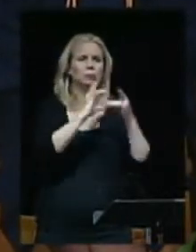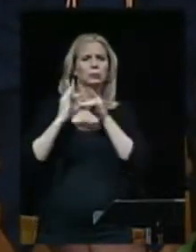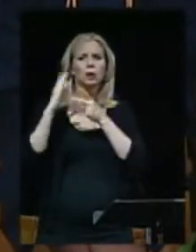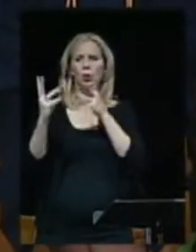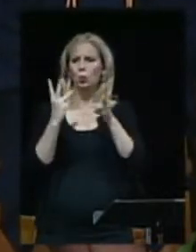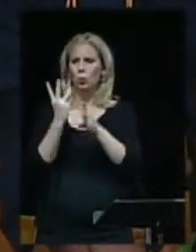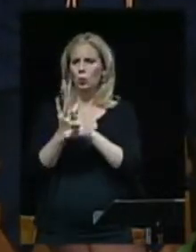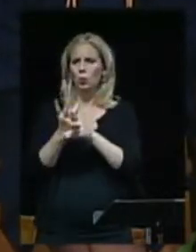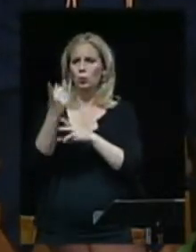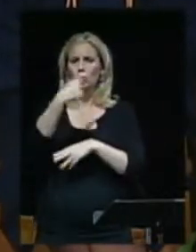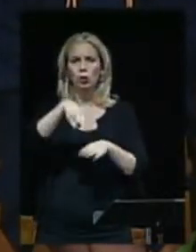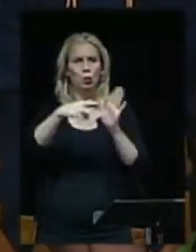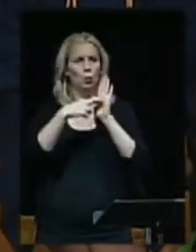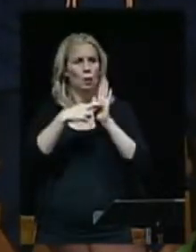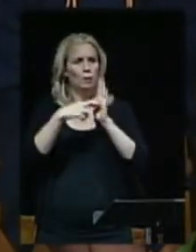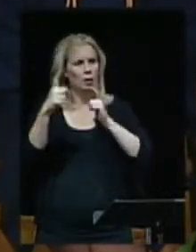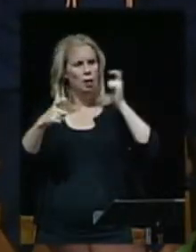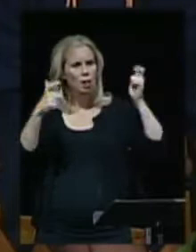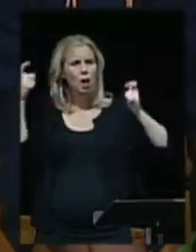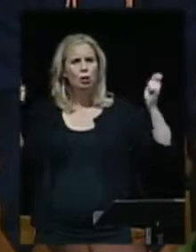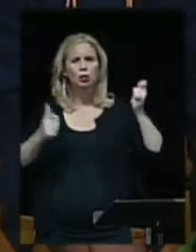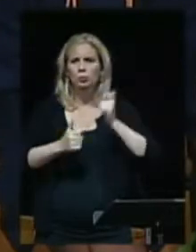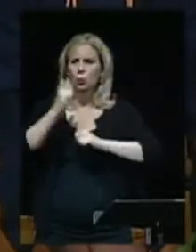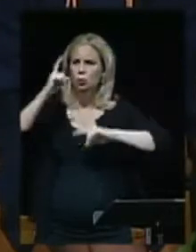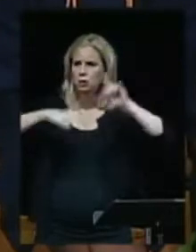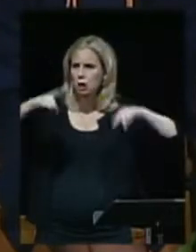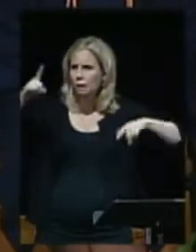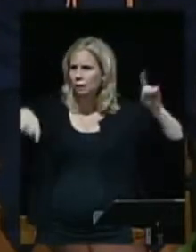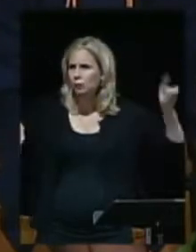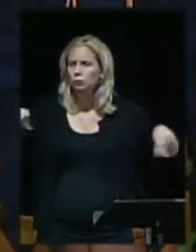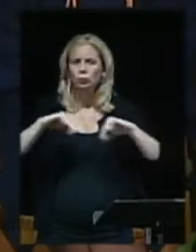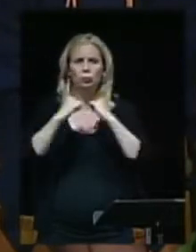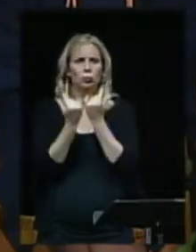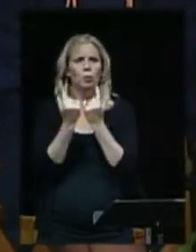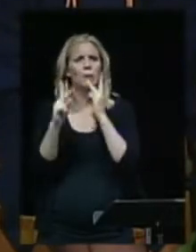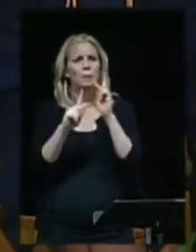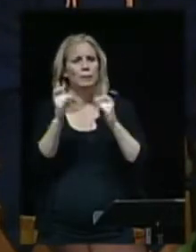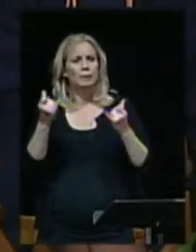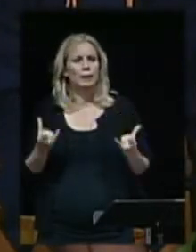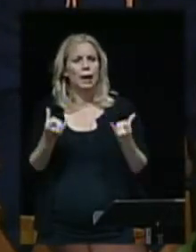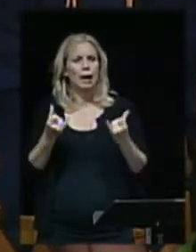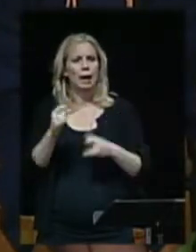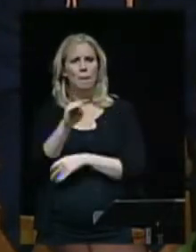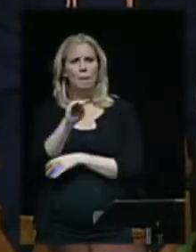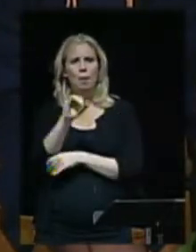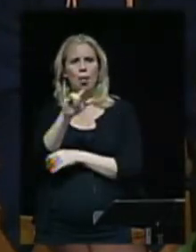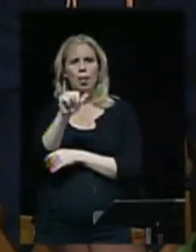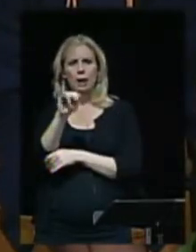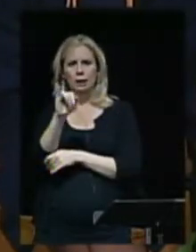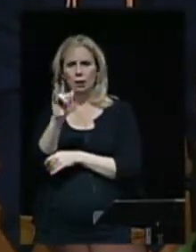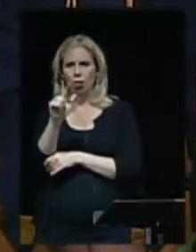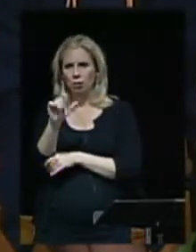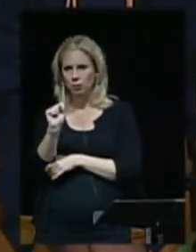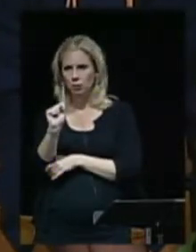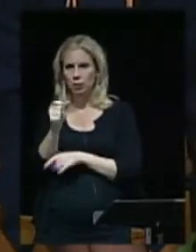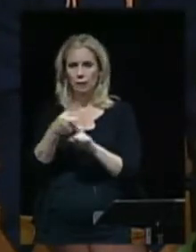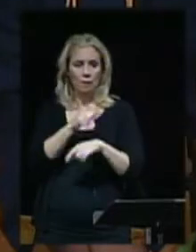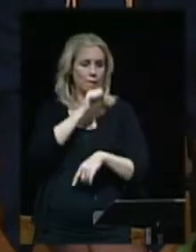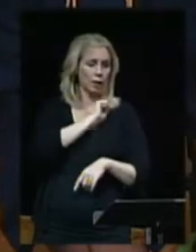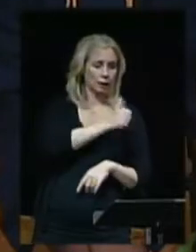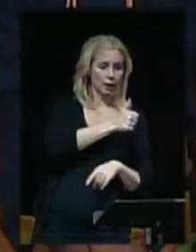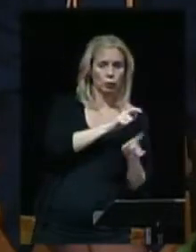generation and the most diverse group of people in the United States today, the millennials. The millennials range in age from 10 to 35, and